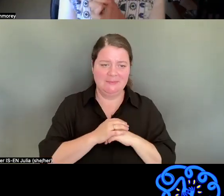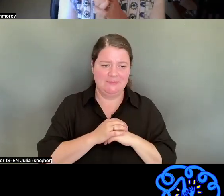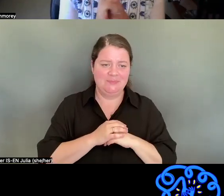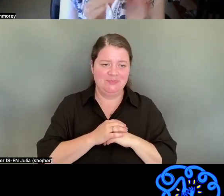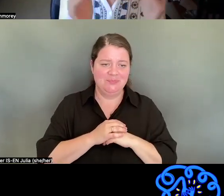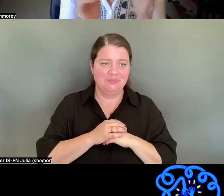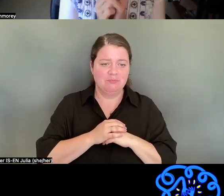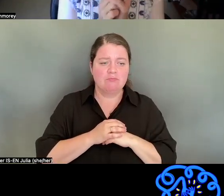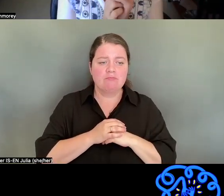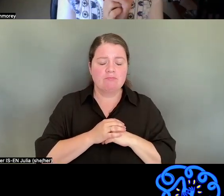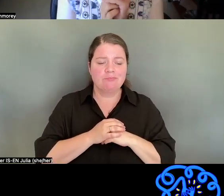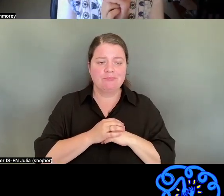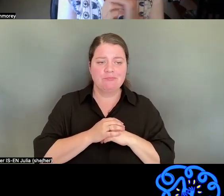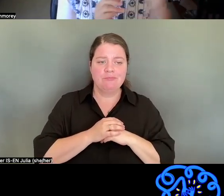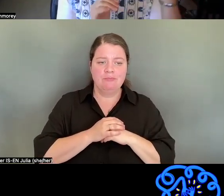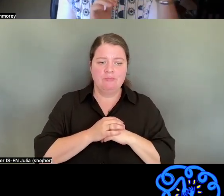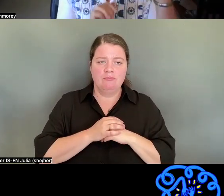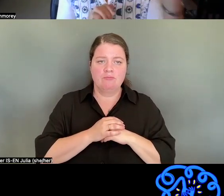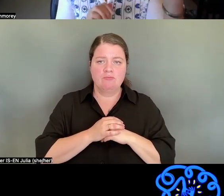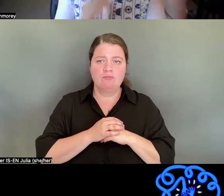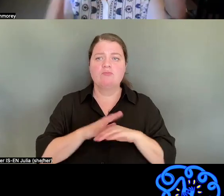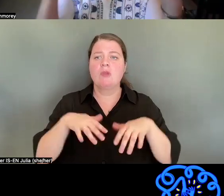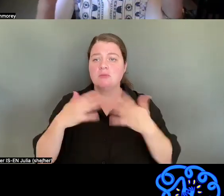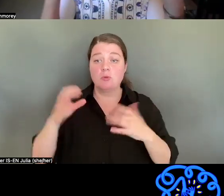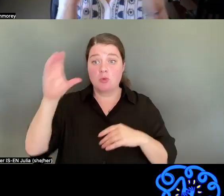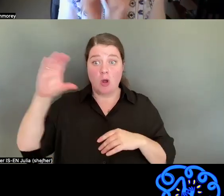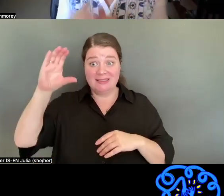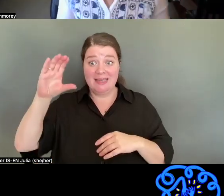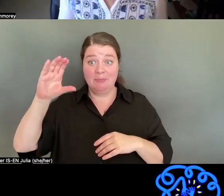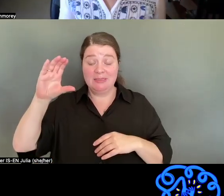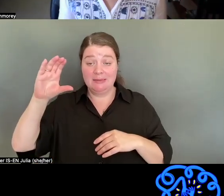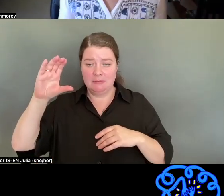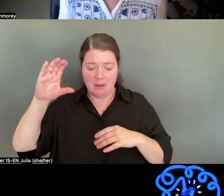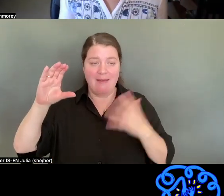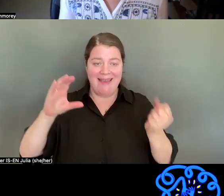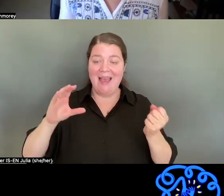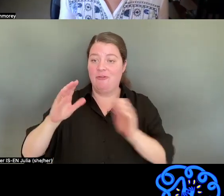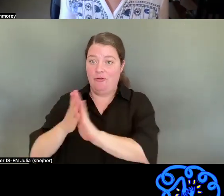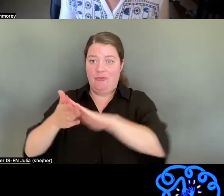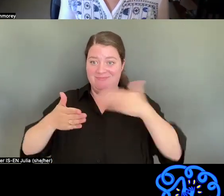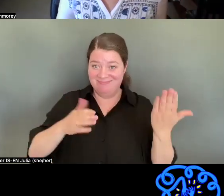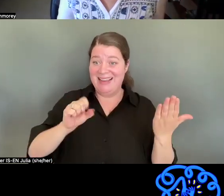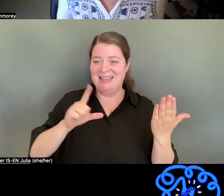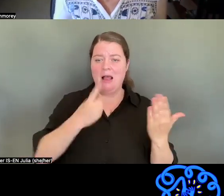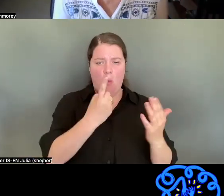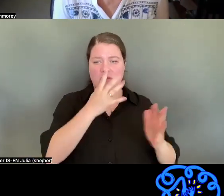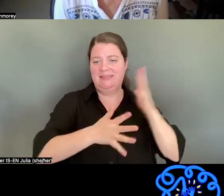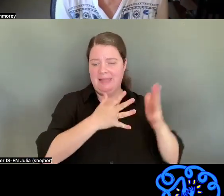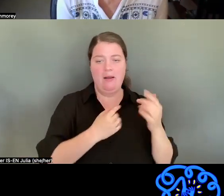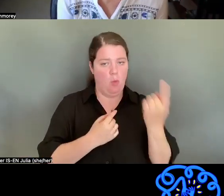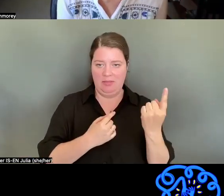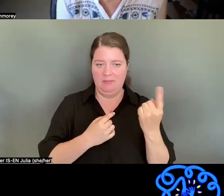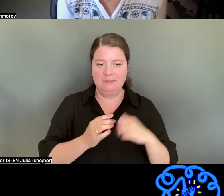parts. So we just had selected concepts that had a single sign translation. And then for each